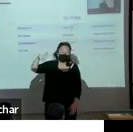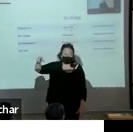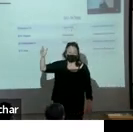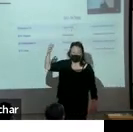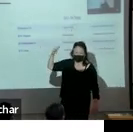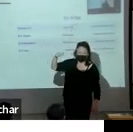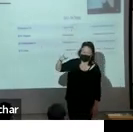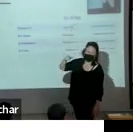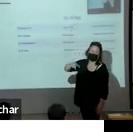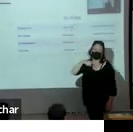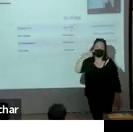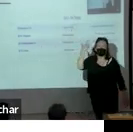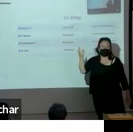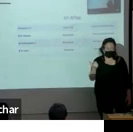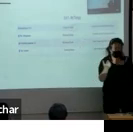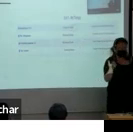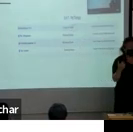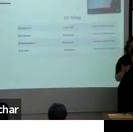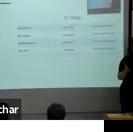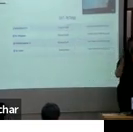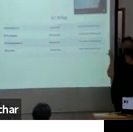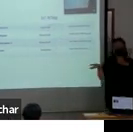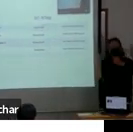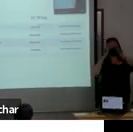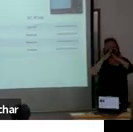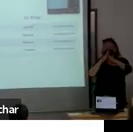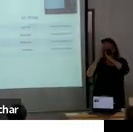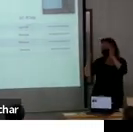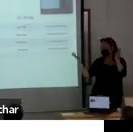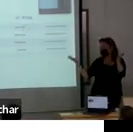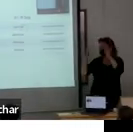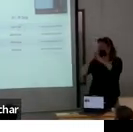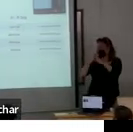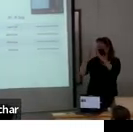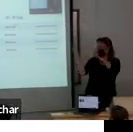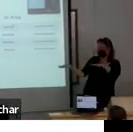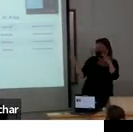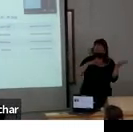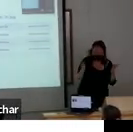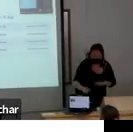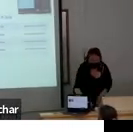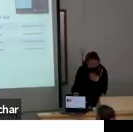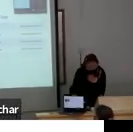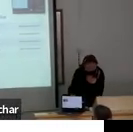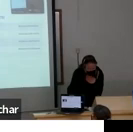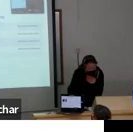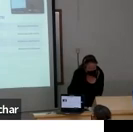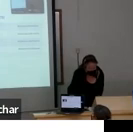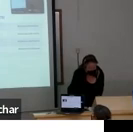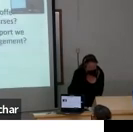or parts of the recording afterwards. So they enjoyed this mixture of synchronous